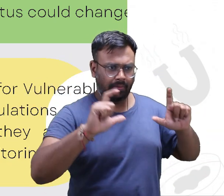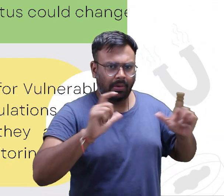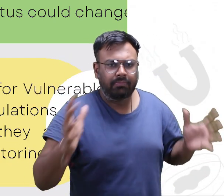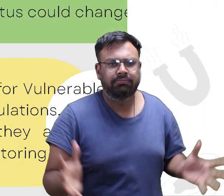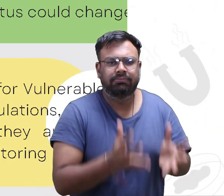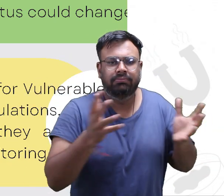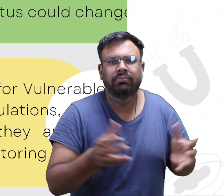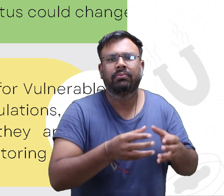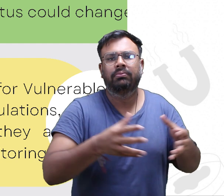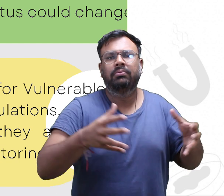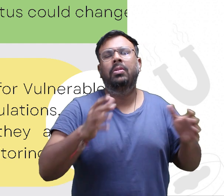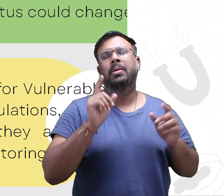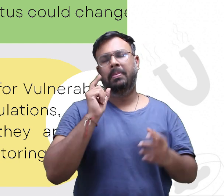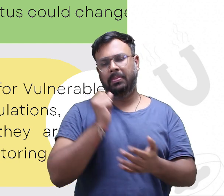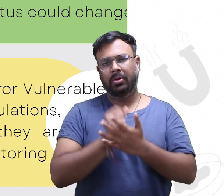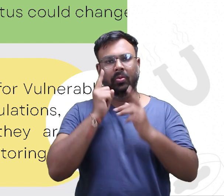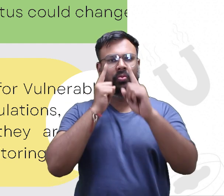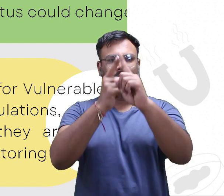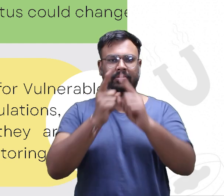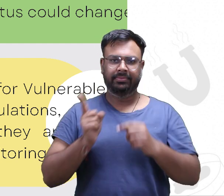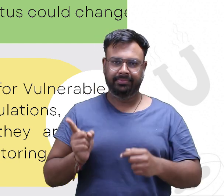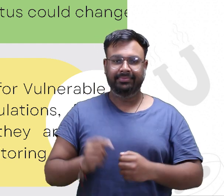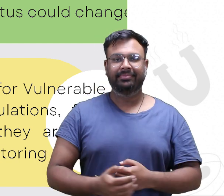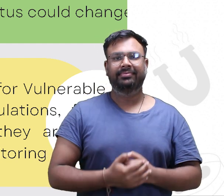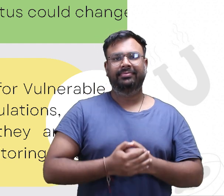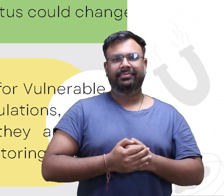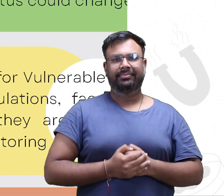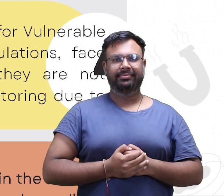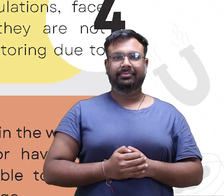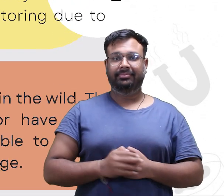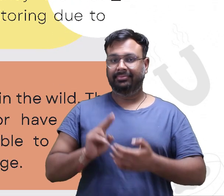Conservation efforts are not maintained.